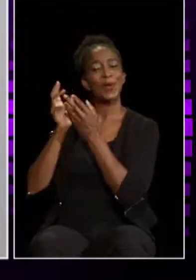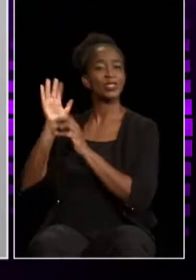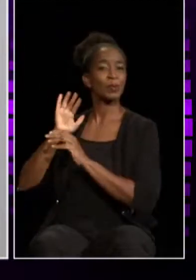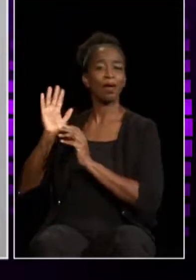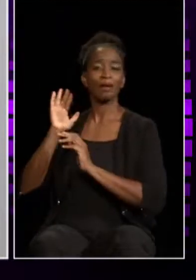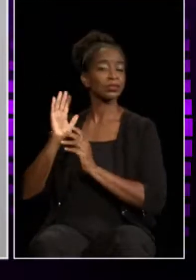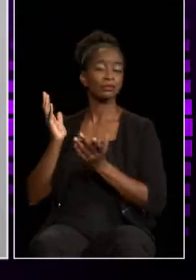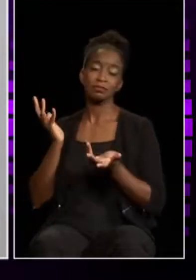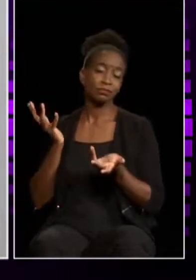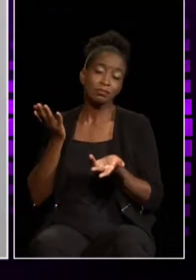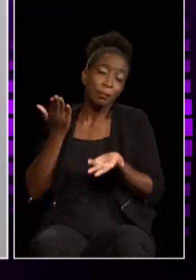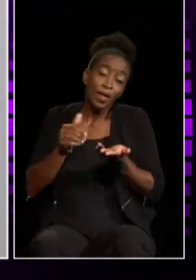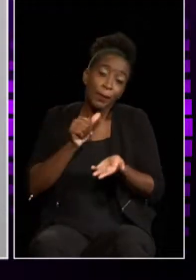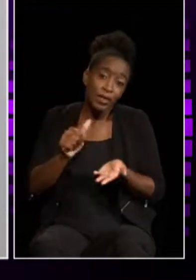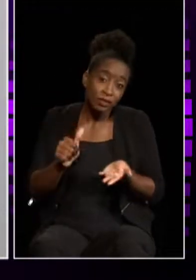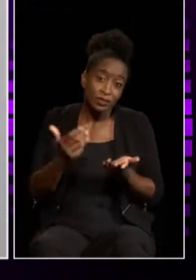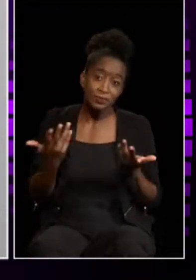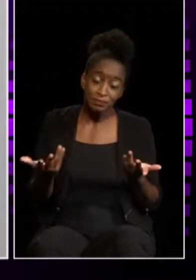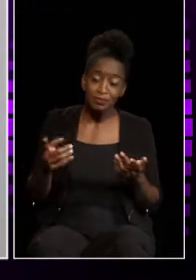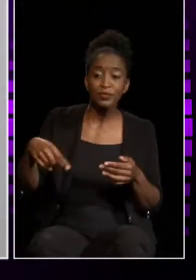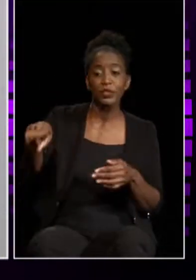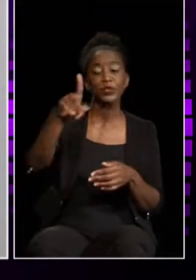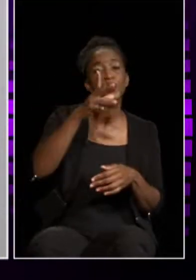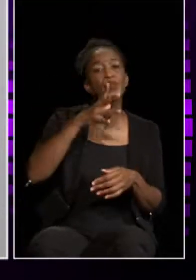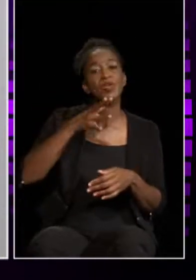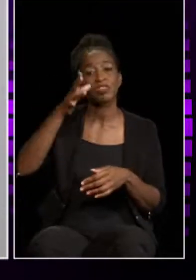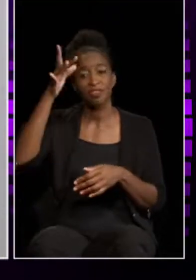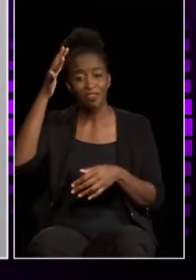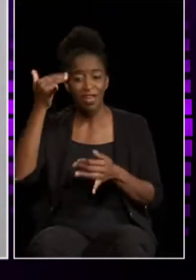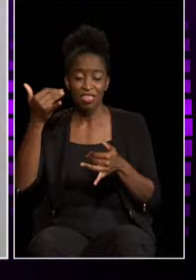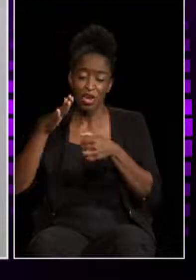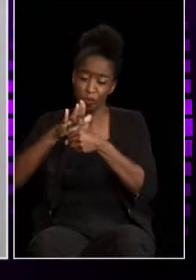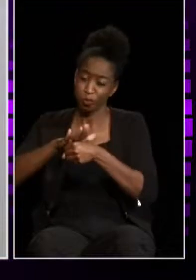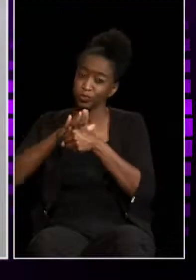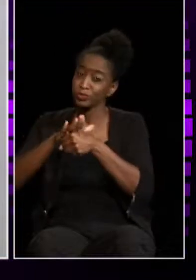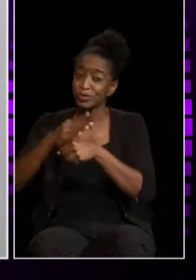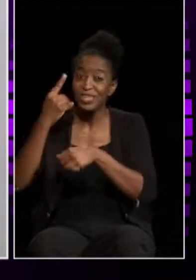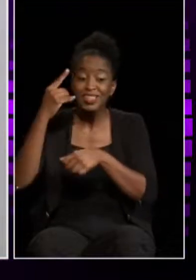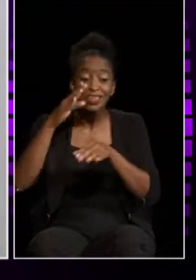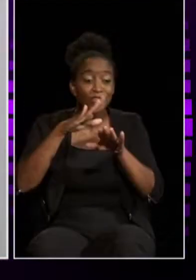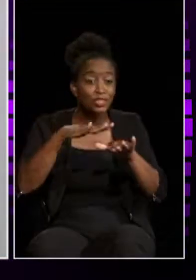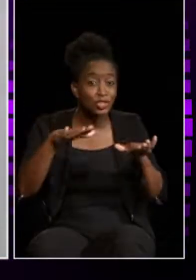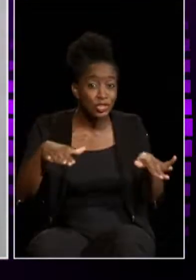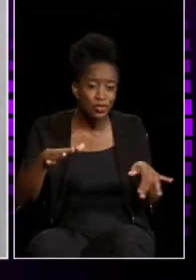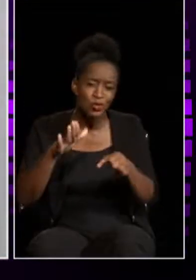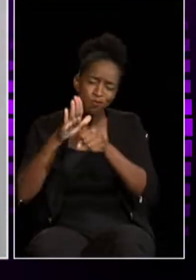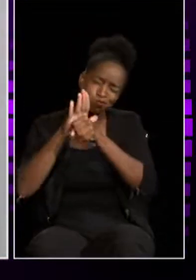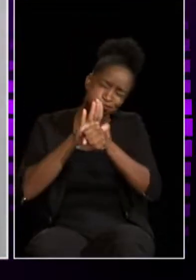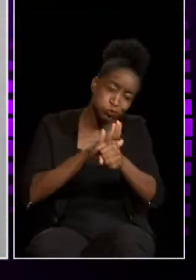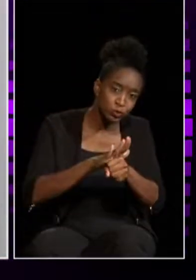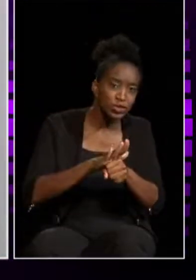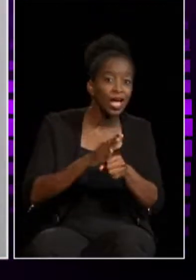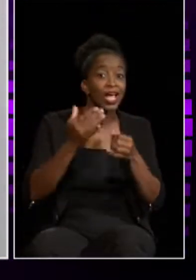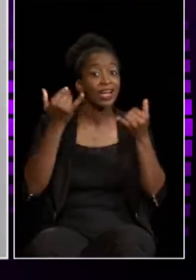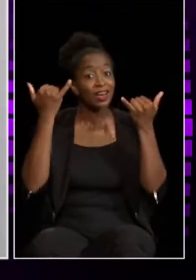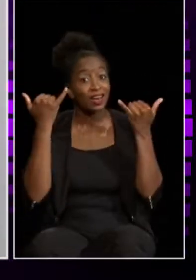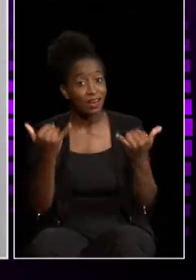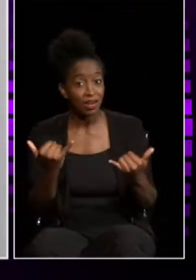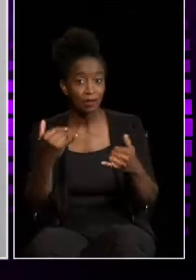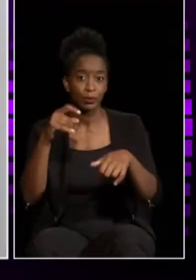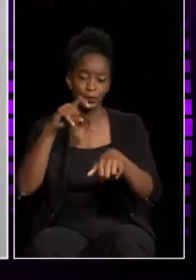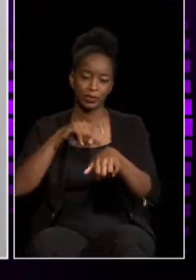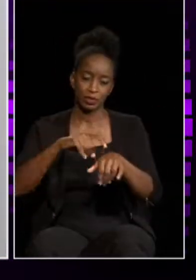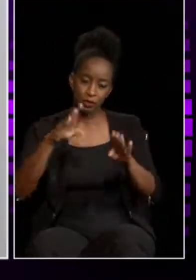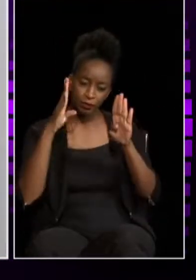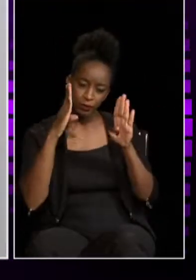think it is hard for you, imagine your children. So this is the time to spend time listening to your children. This is the time to spend more time